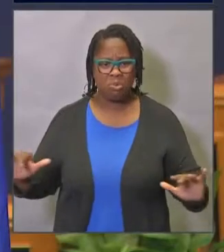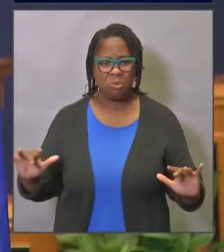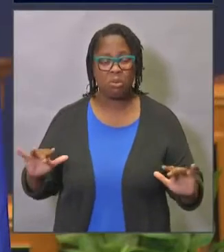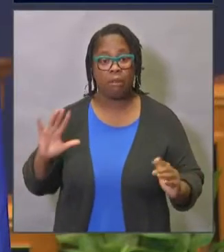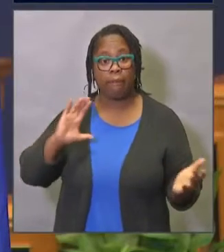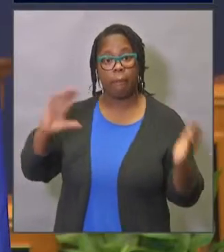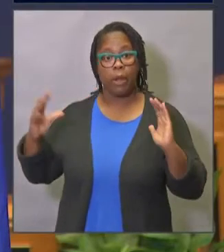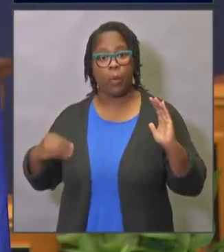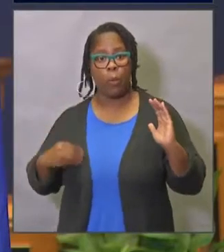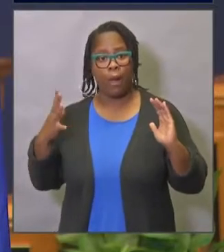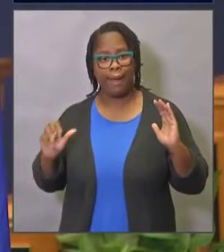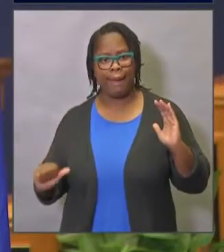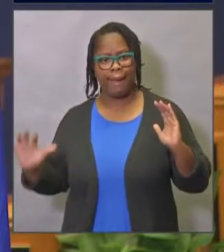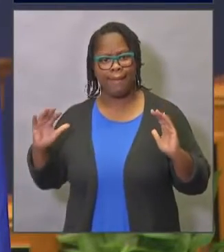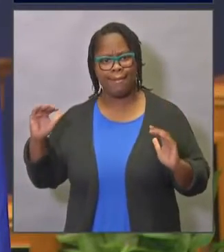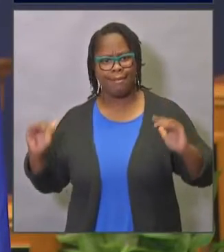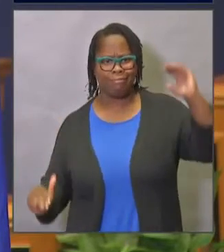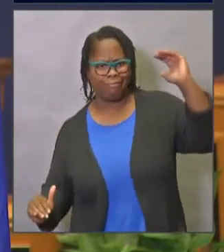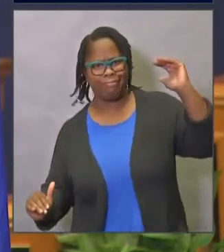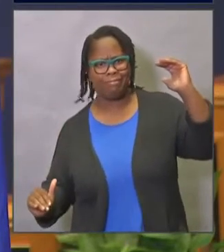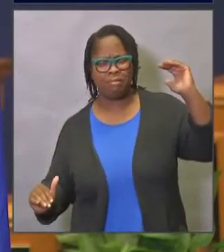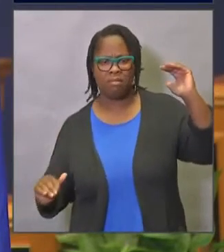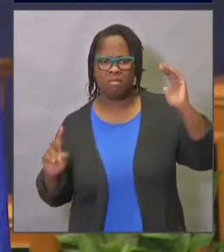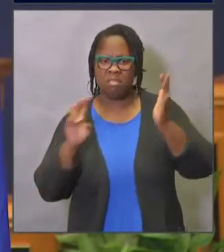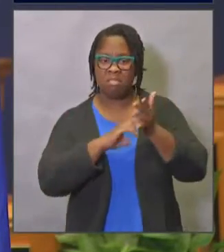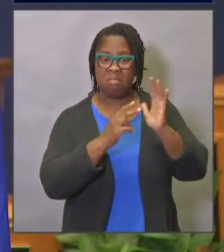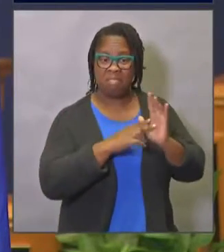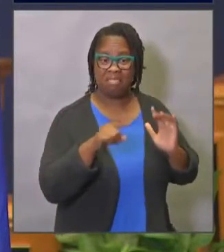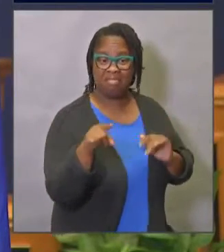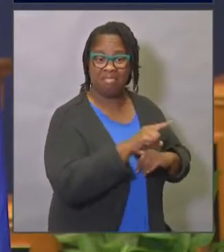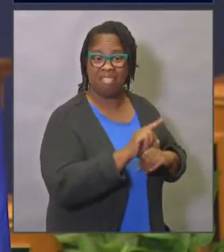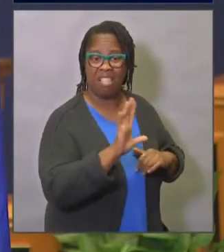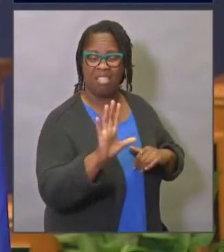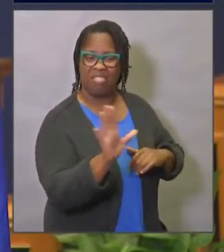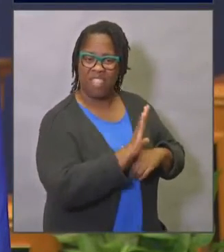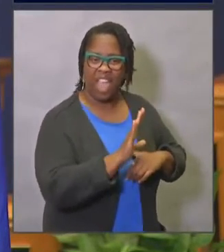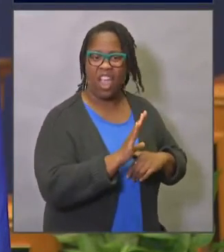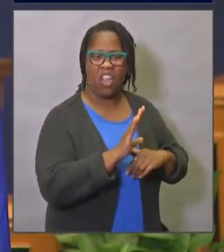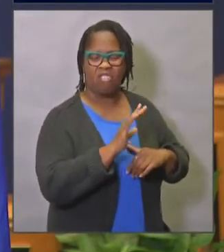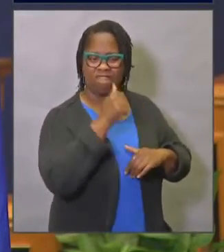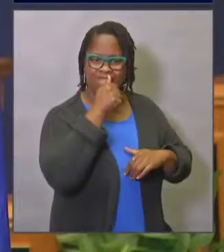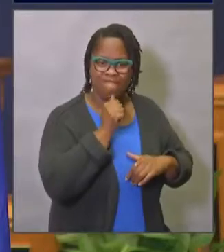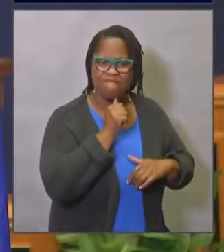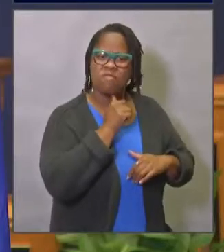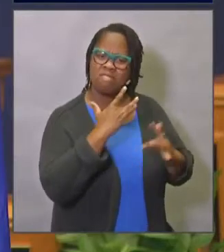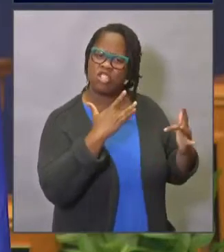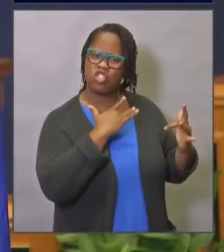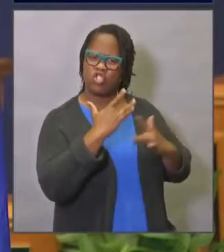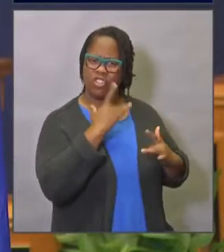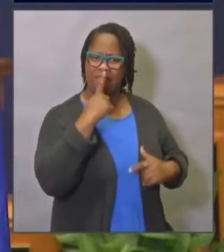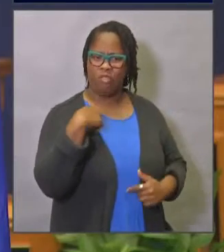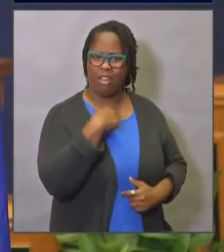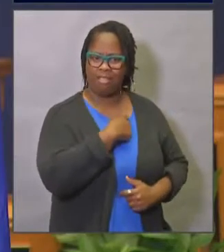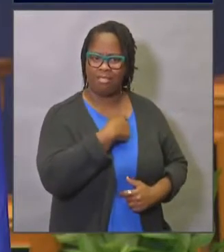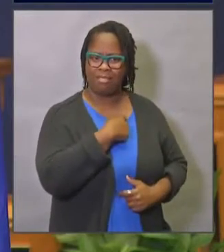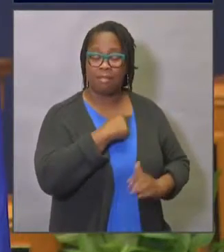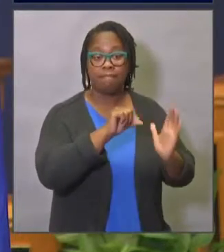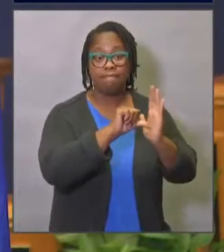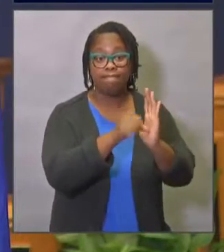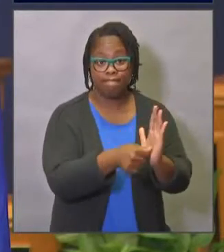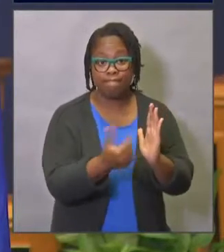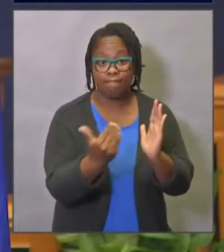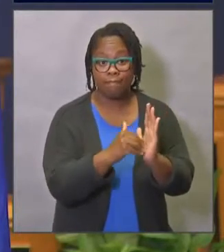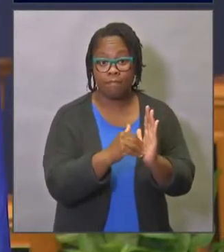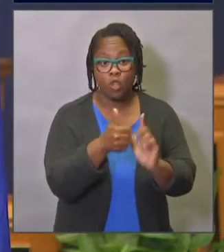the inequities experienced by these communities is highly concerning. I want to underscore this point. If you are